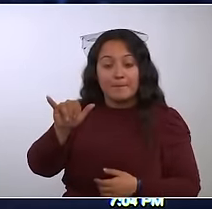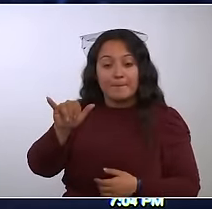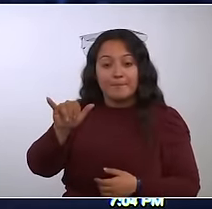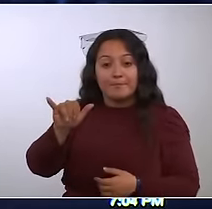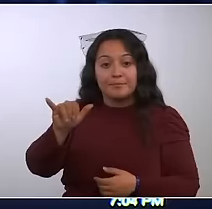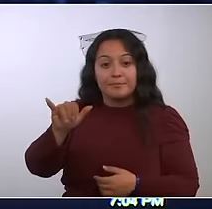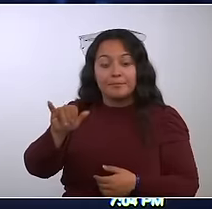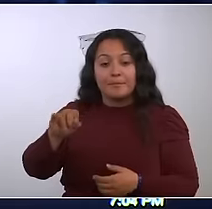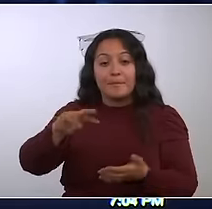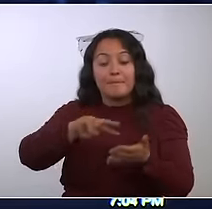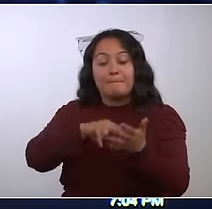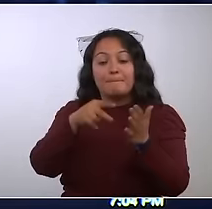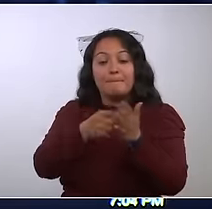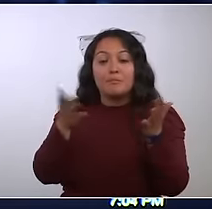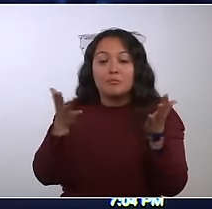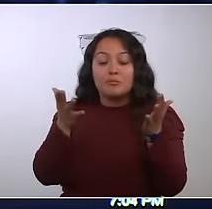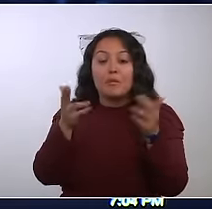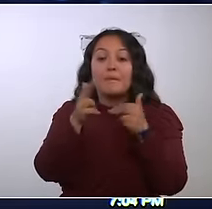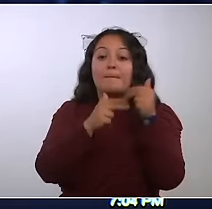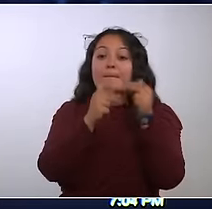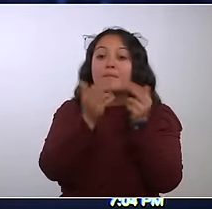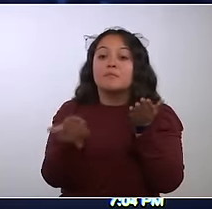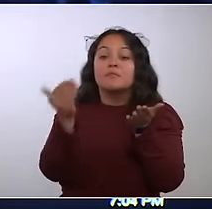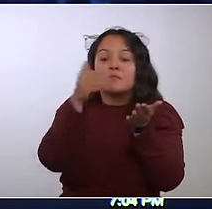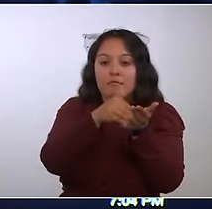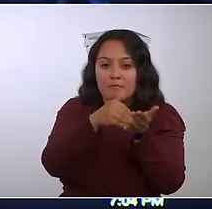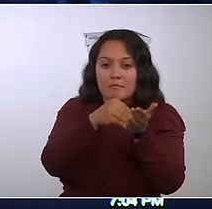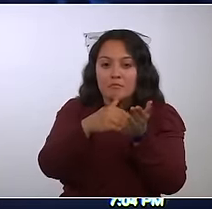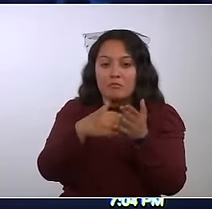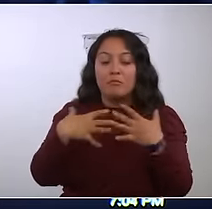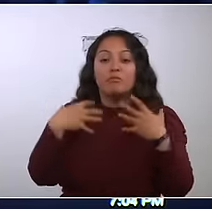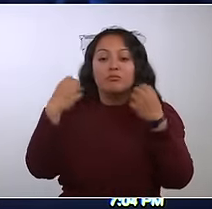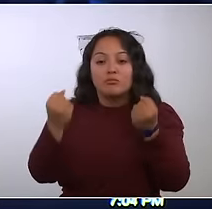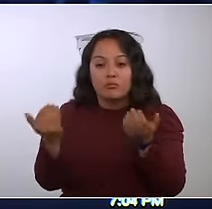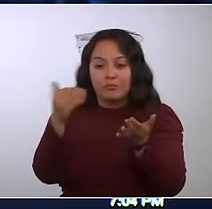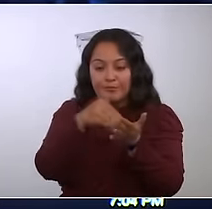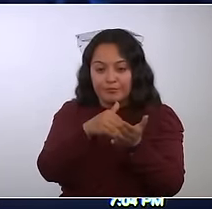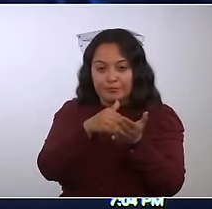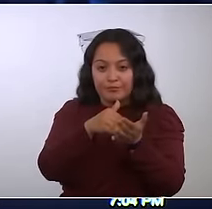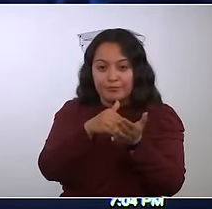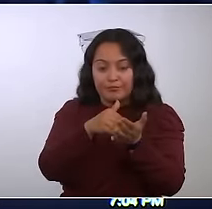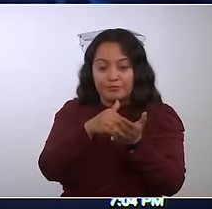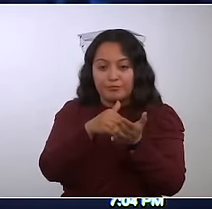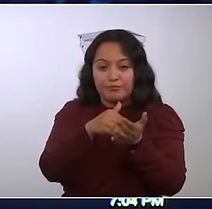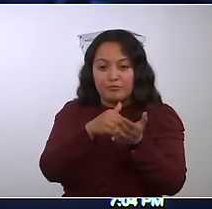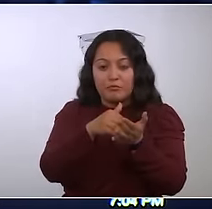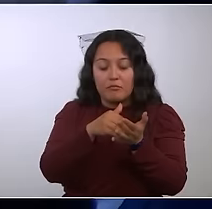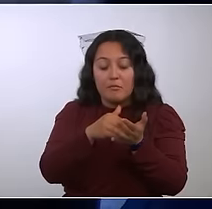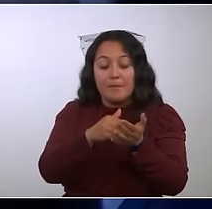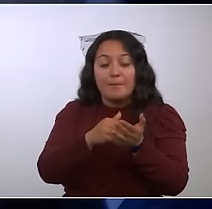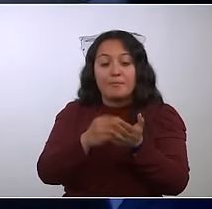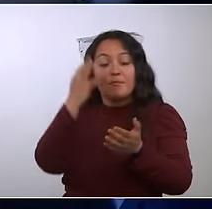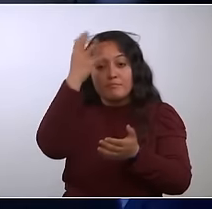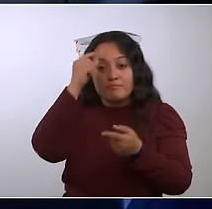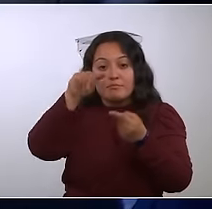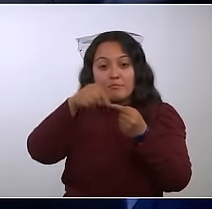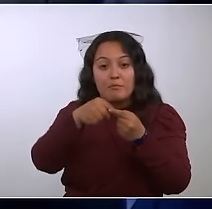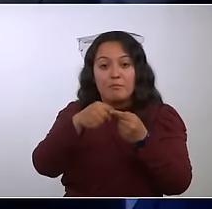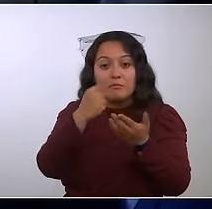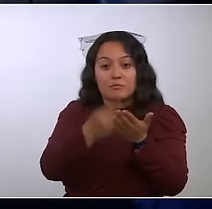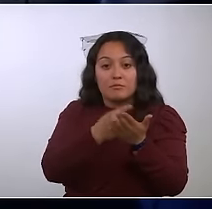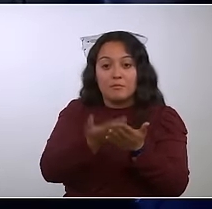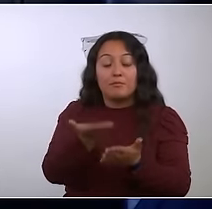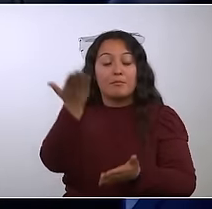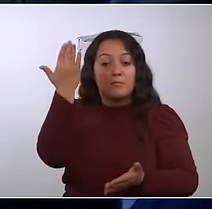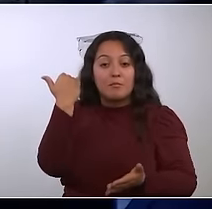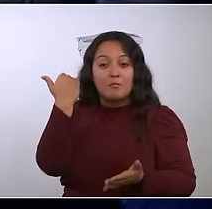Que si lo estudias es reedificar. Means restore. Que dice restaura. Means go back to something that was there. Quiere decir regresar a algo que estaba